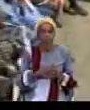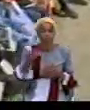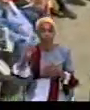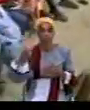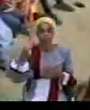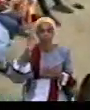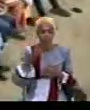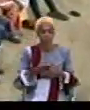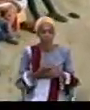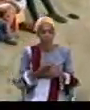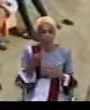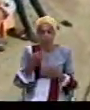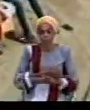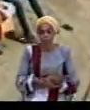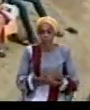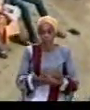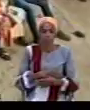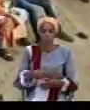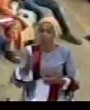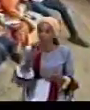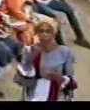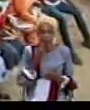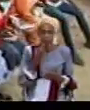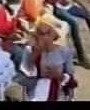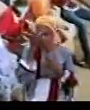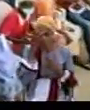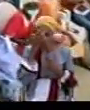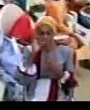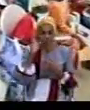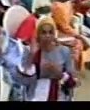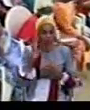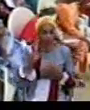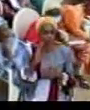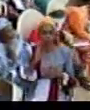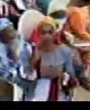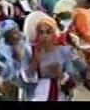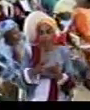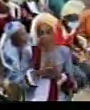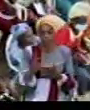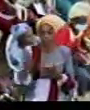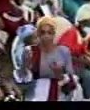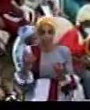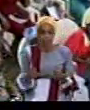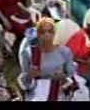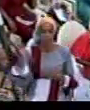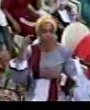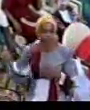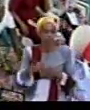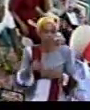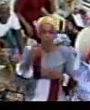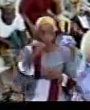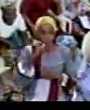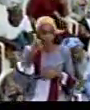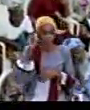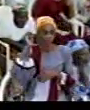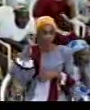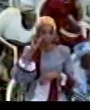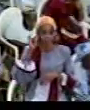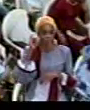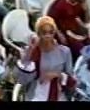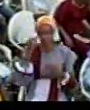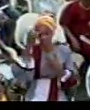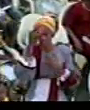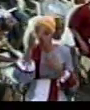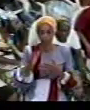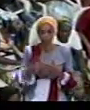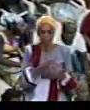for about 2 weeks now, until yesterday that sickness was also paralyzed. He has been